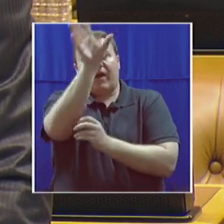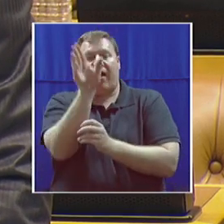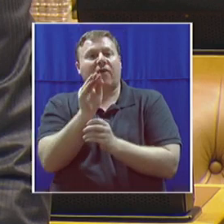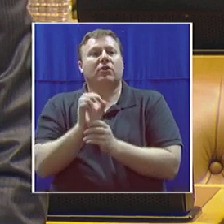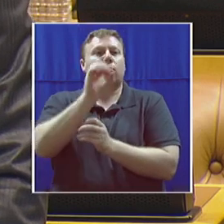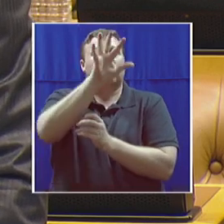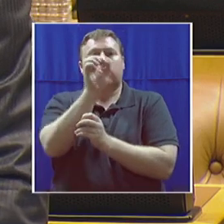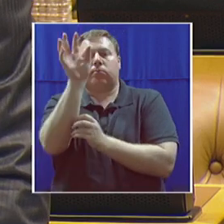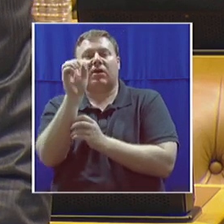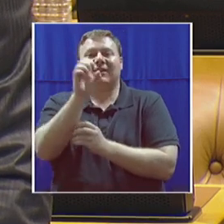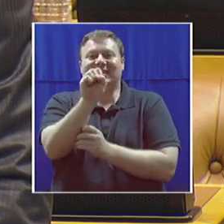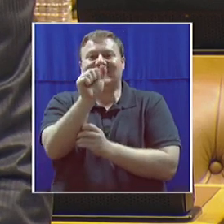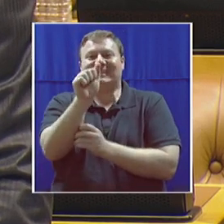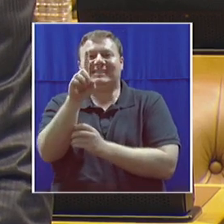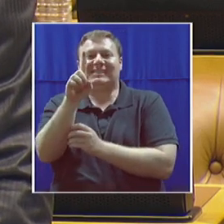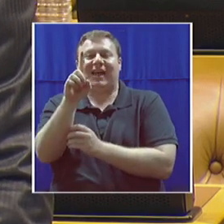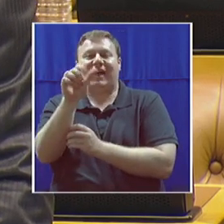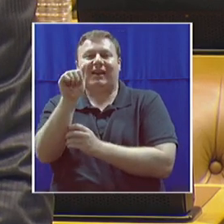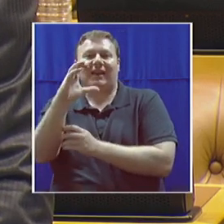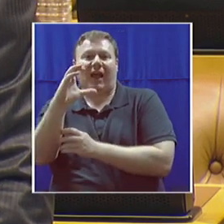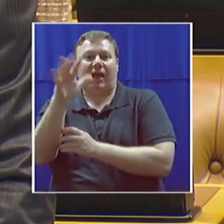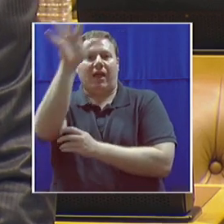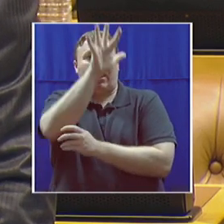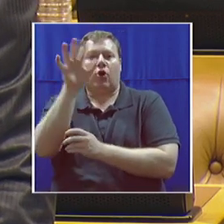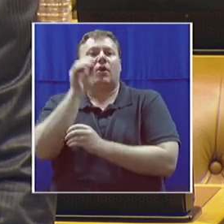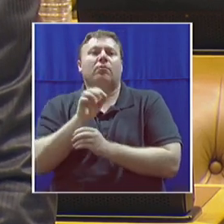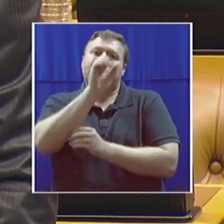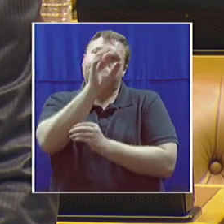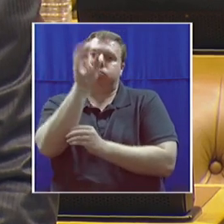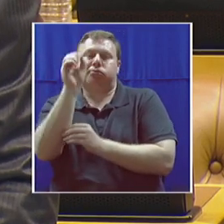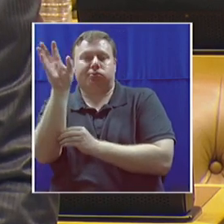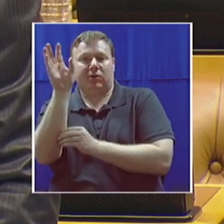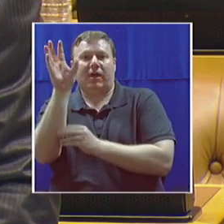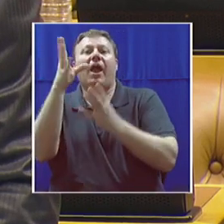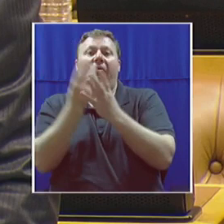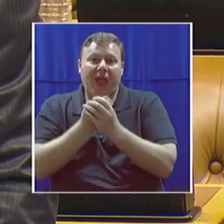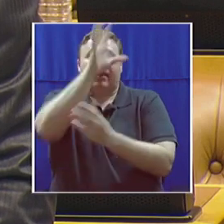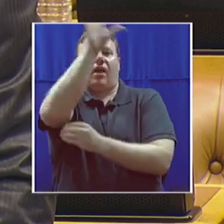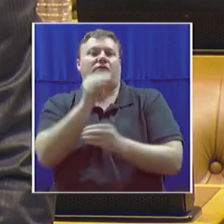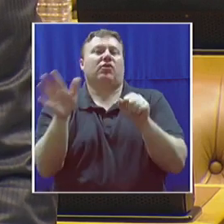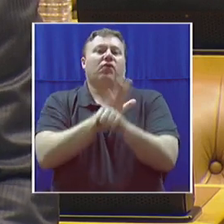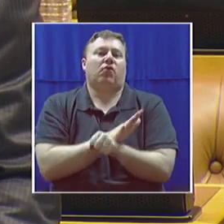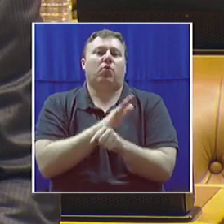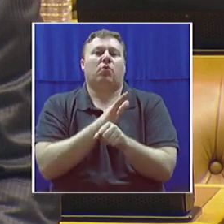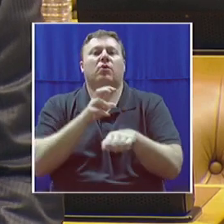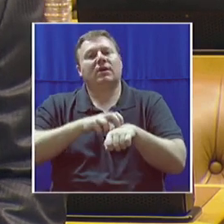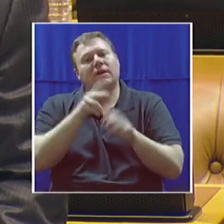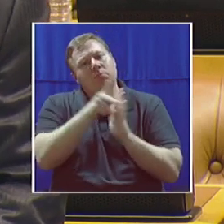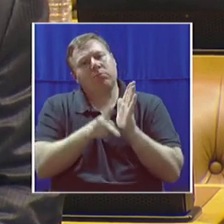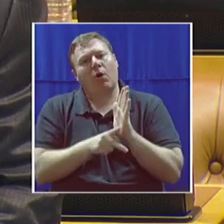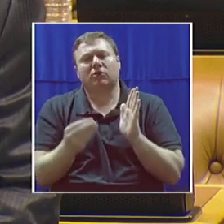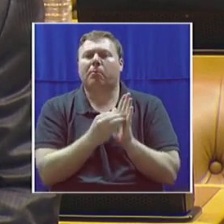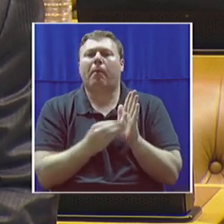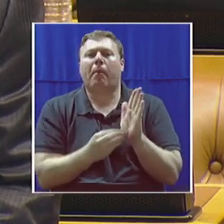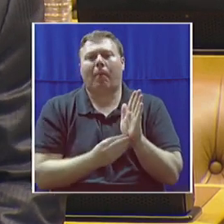continent we also need an employment policy for the region not just for South Africa uh that's that's the reality